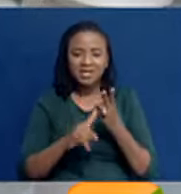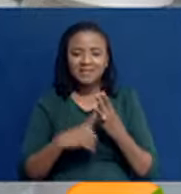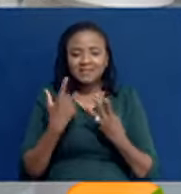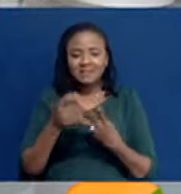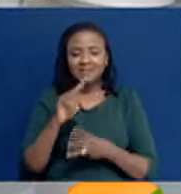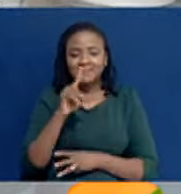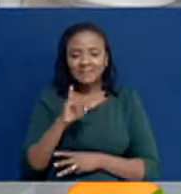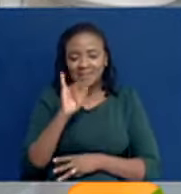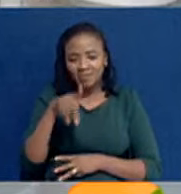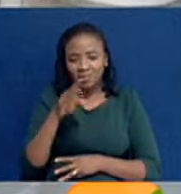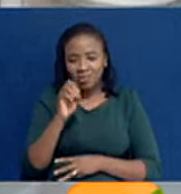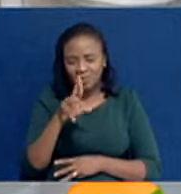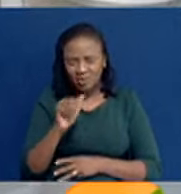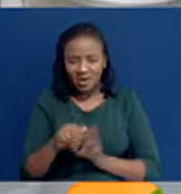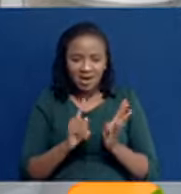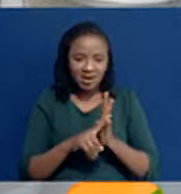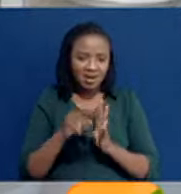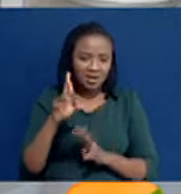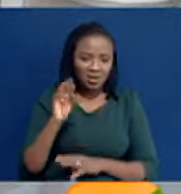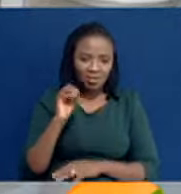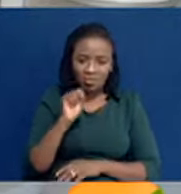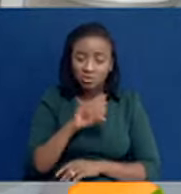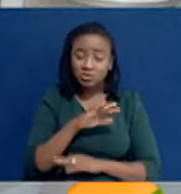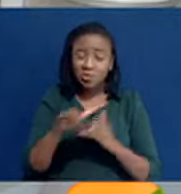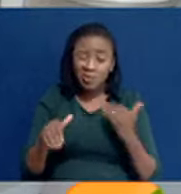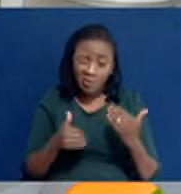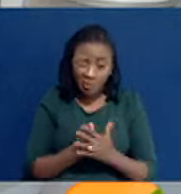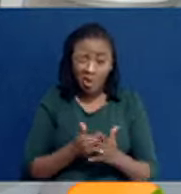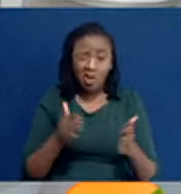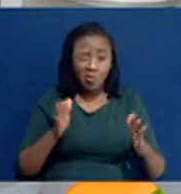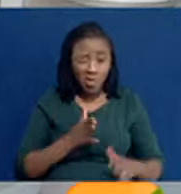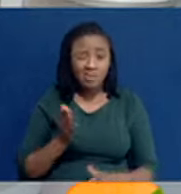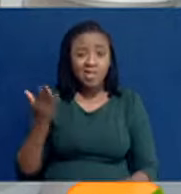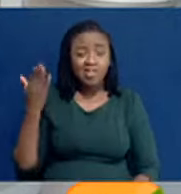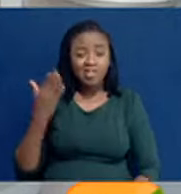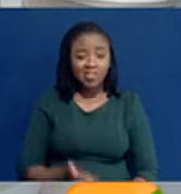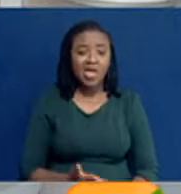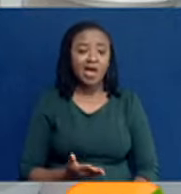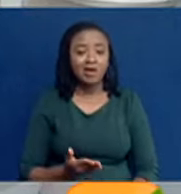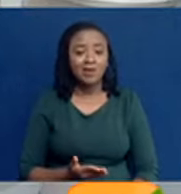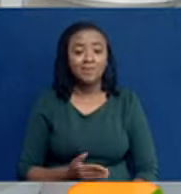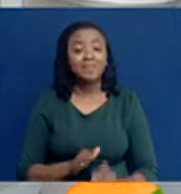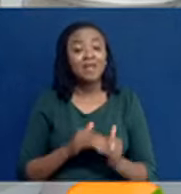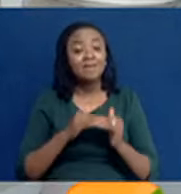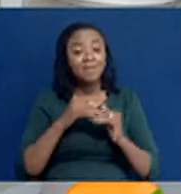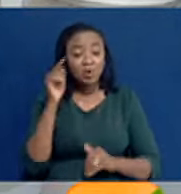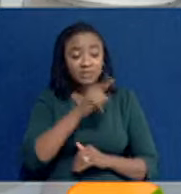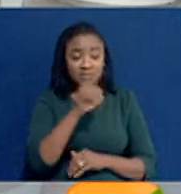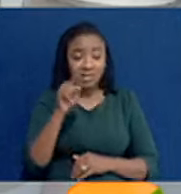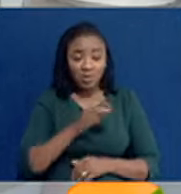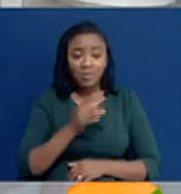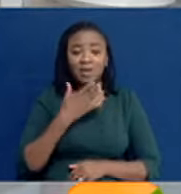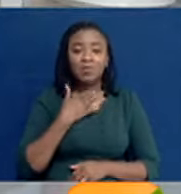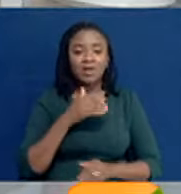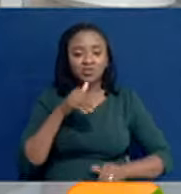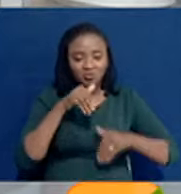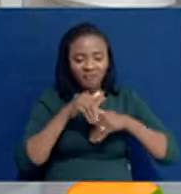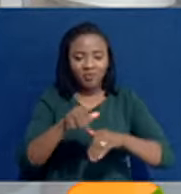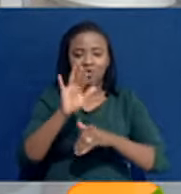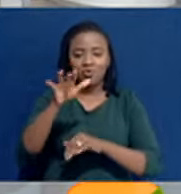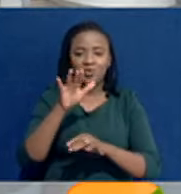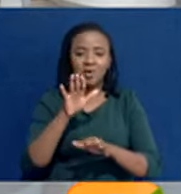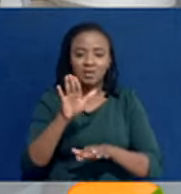Betty Tet, Rose Warohi, they were all there. And most of them were saying they want to follow in your